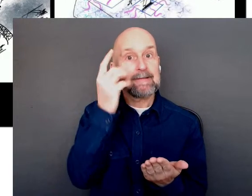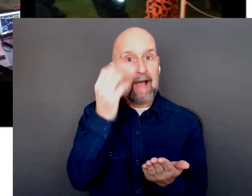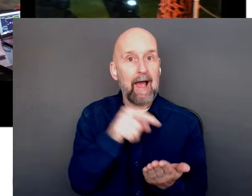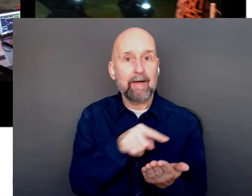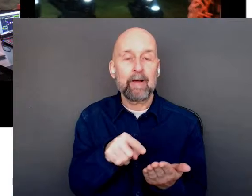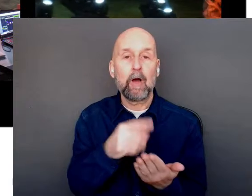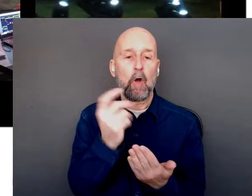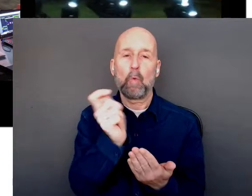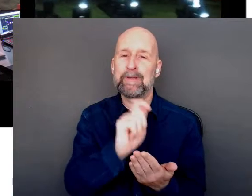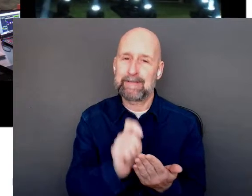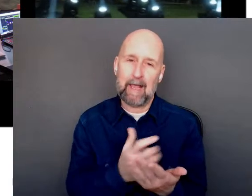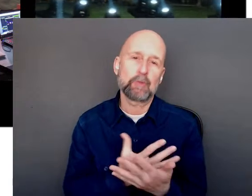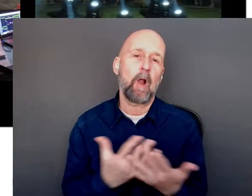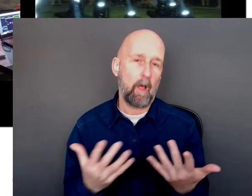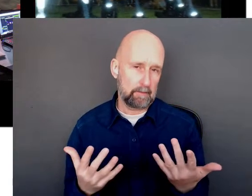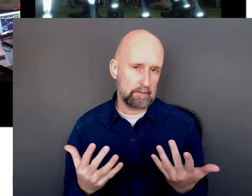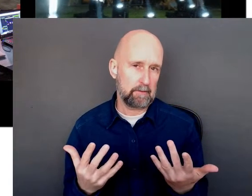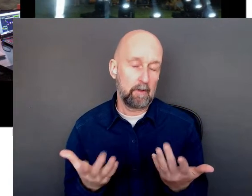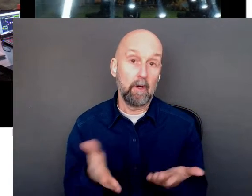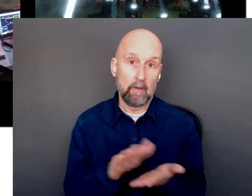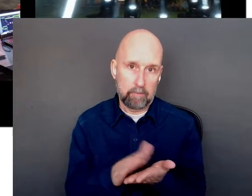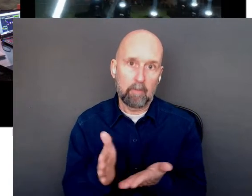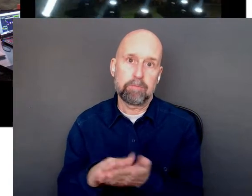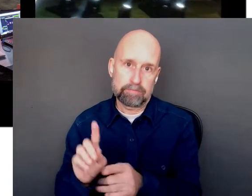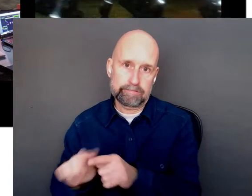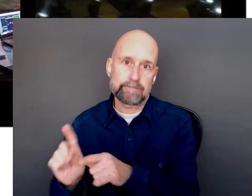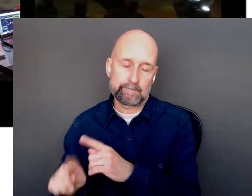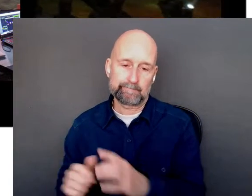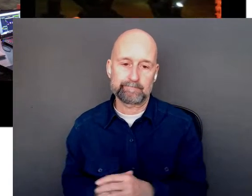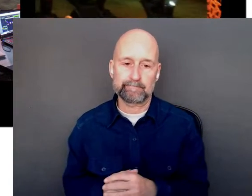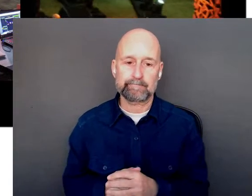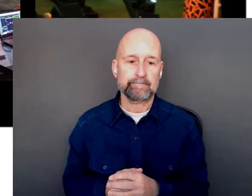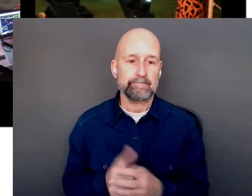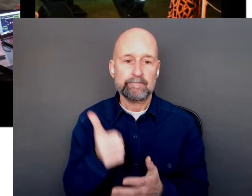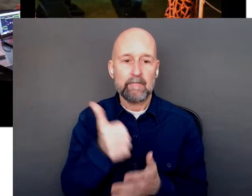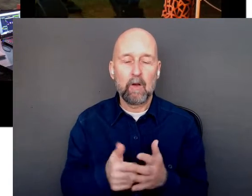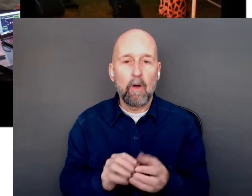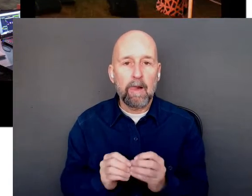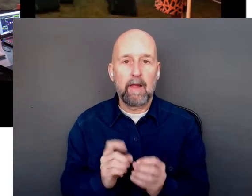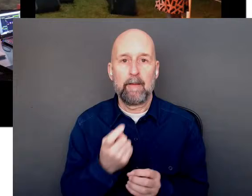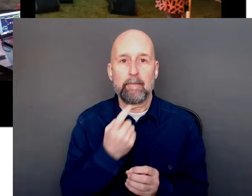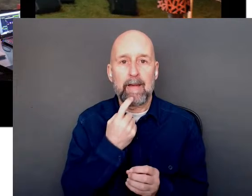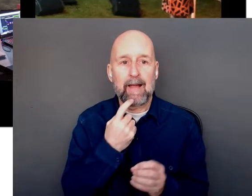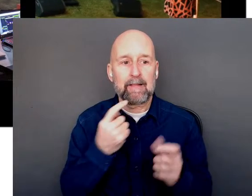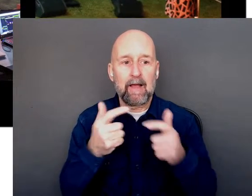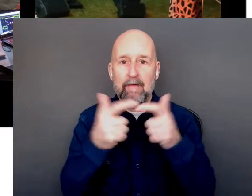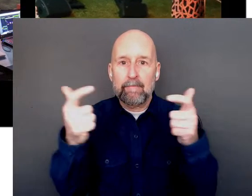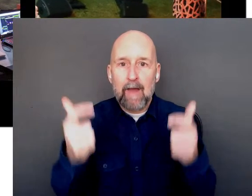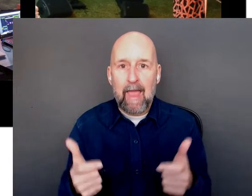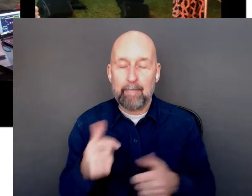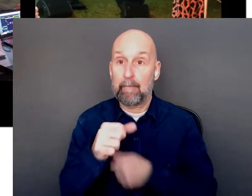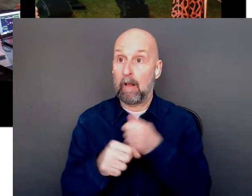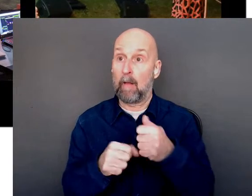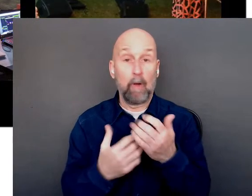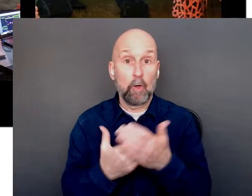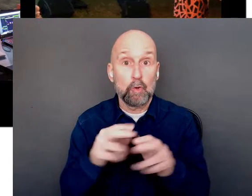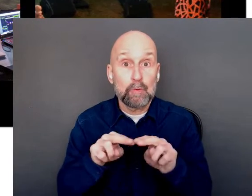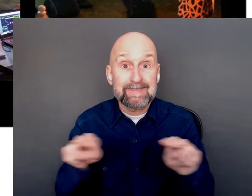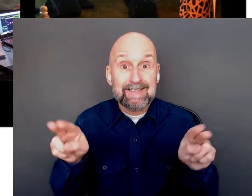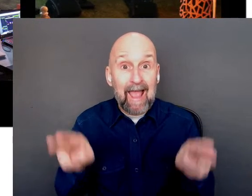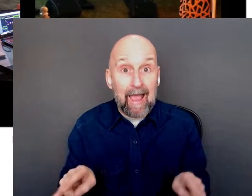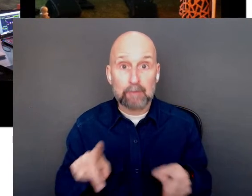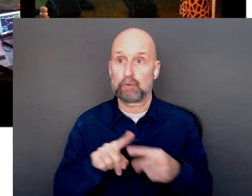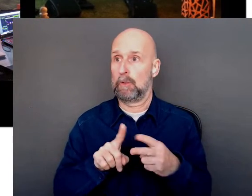stuff. It starts like with like metal frames that then become stages, and then ultimately it becomes